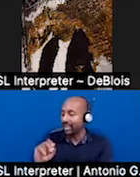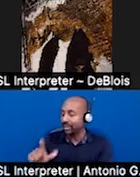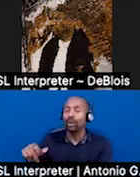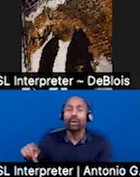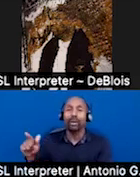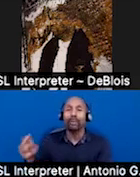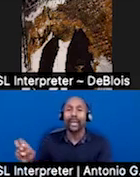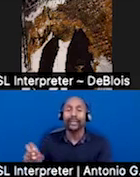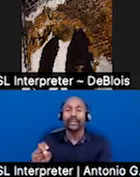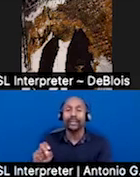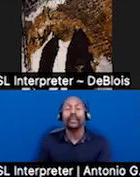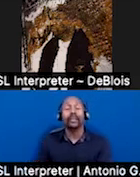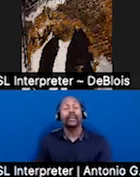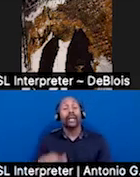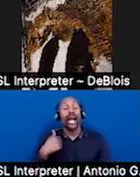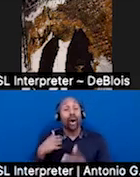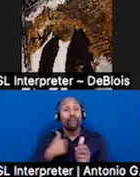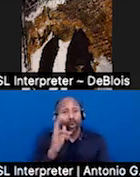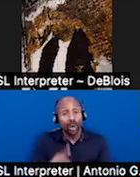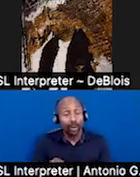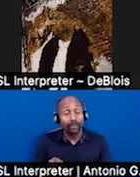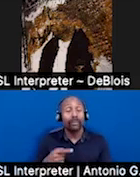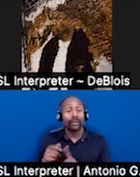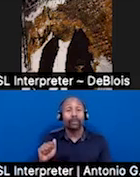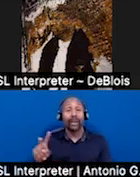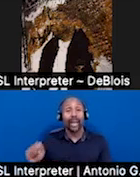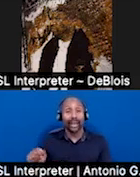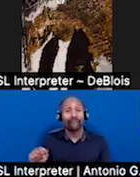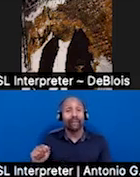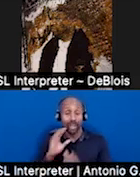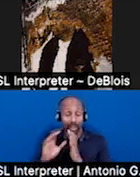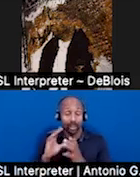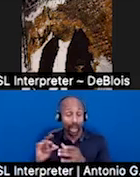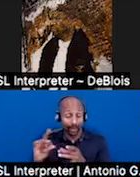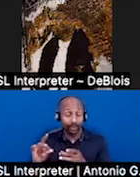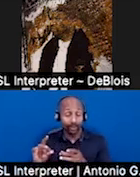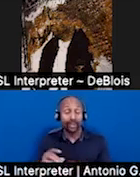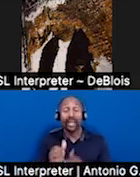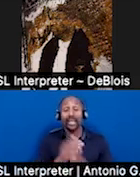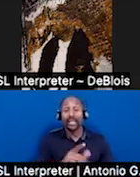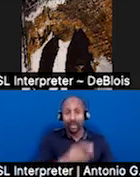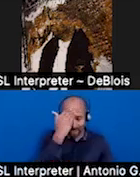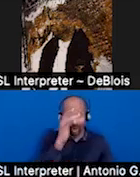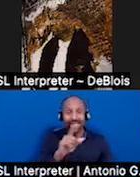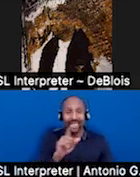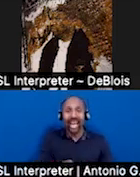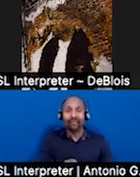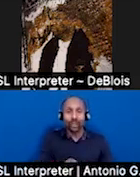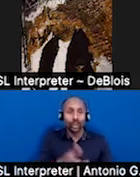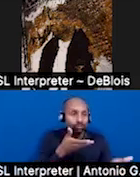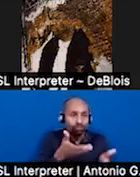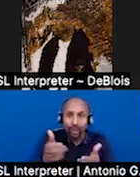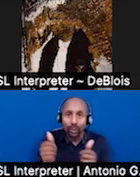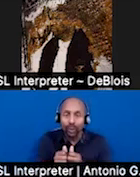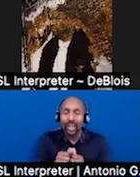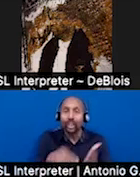to be consulting very deeply with learners with disabilities, their families, and the professionals who serve them